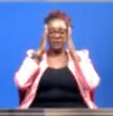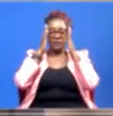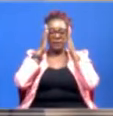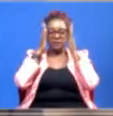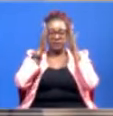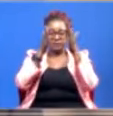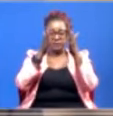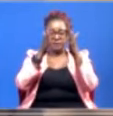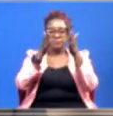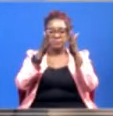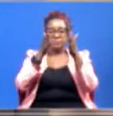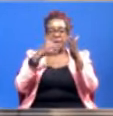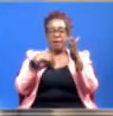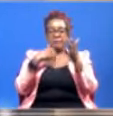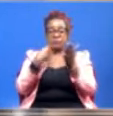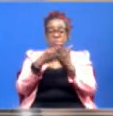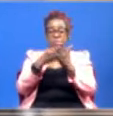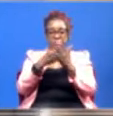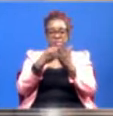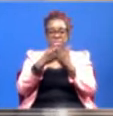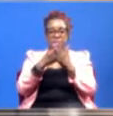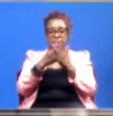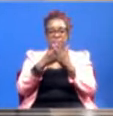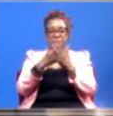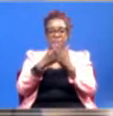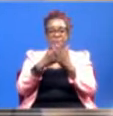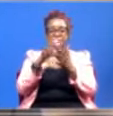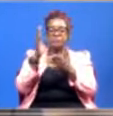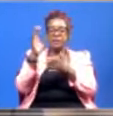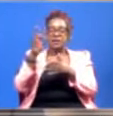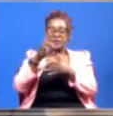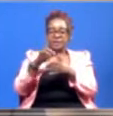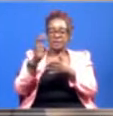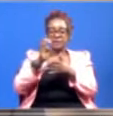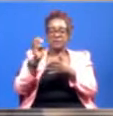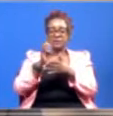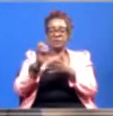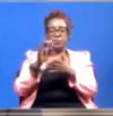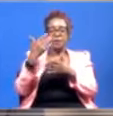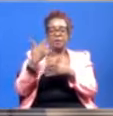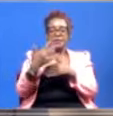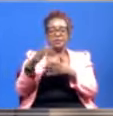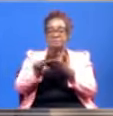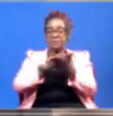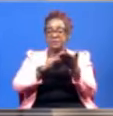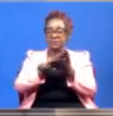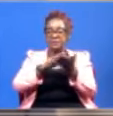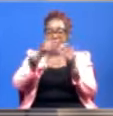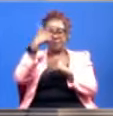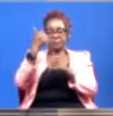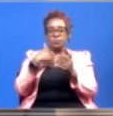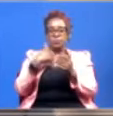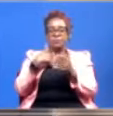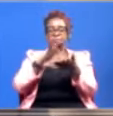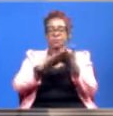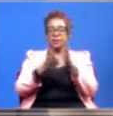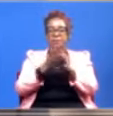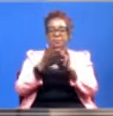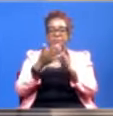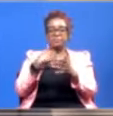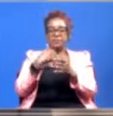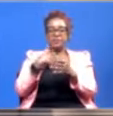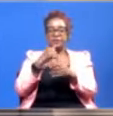energy, on operating cost, on the real estate, on the green spaces, because we are looking to be the premier manufacturer of